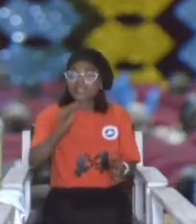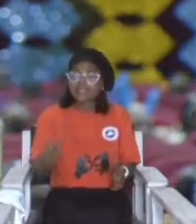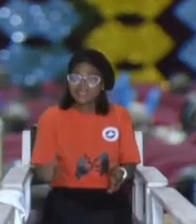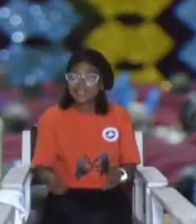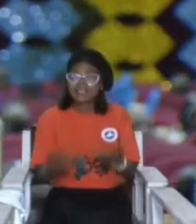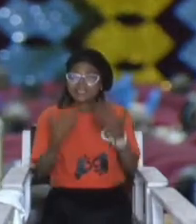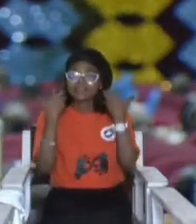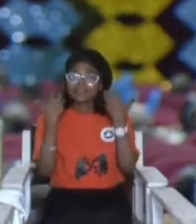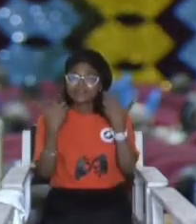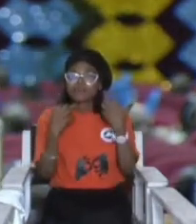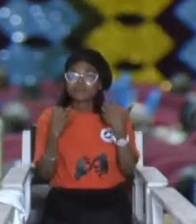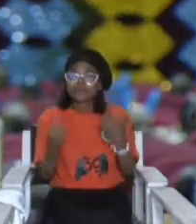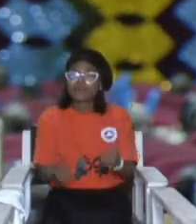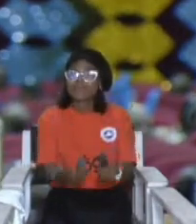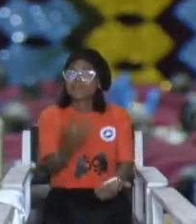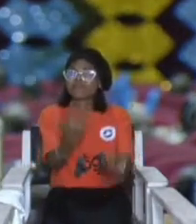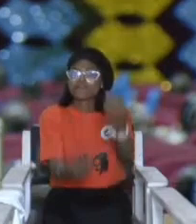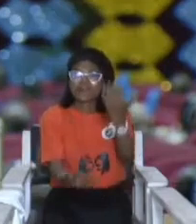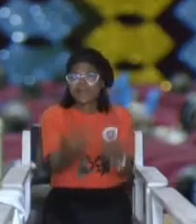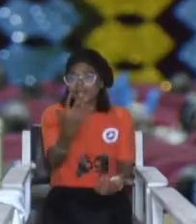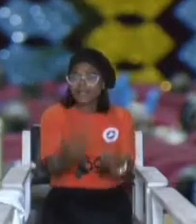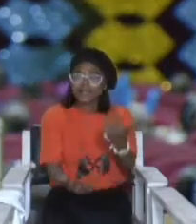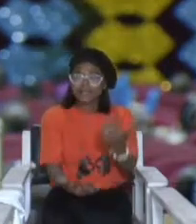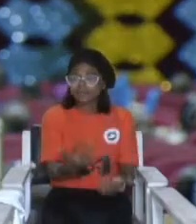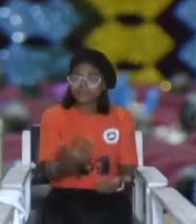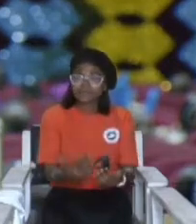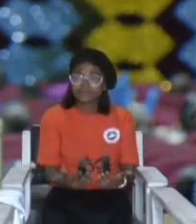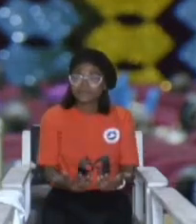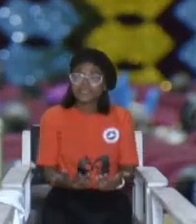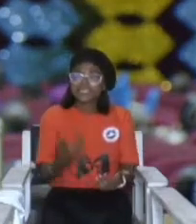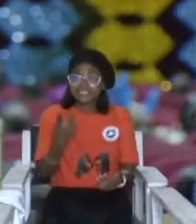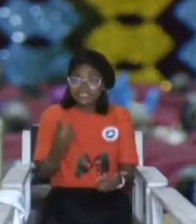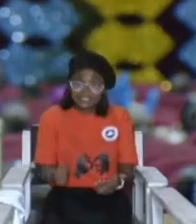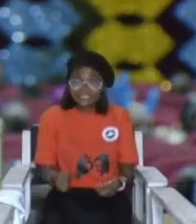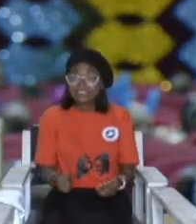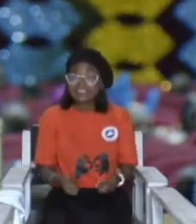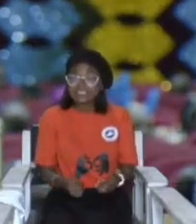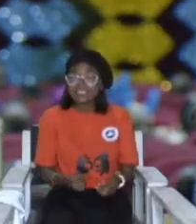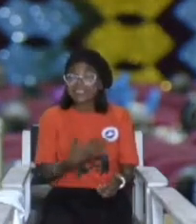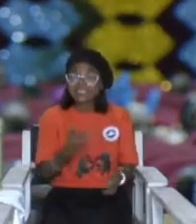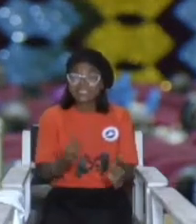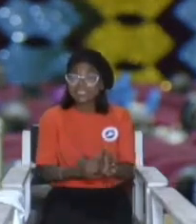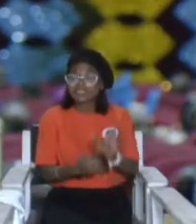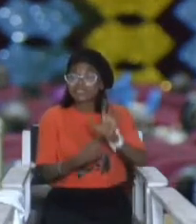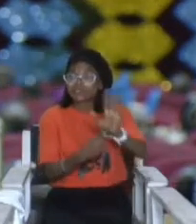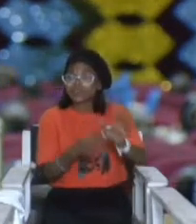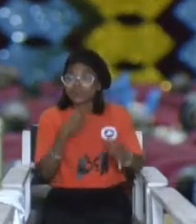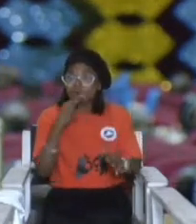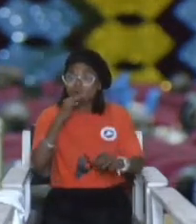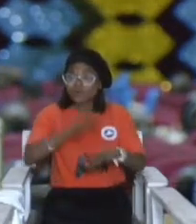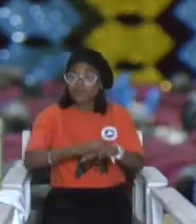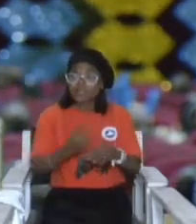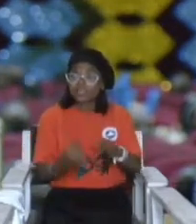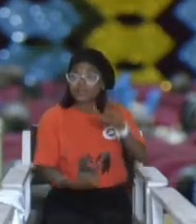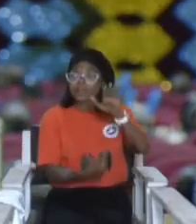The appearance of God upon the mountain was like a devouring fire.